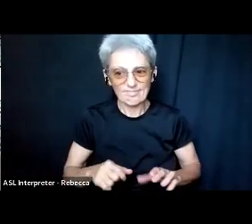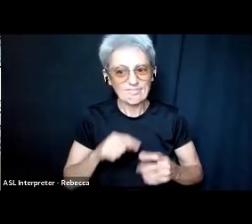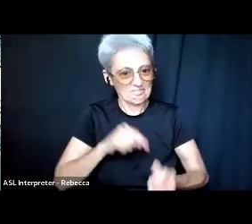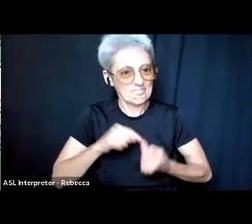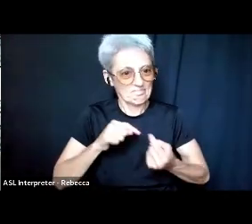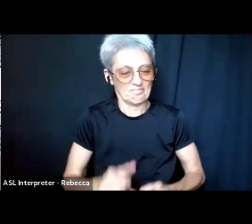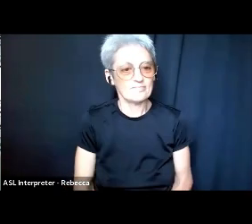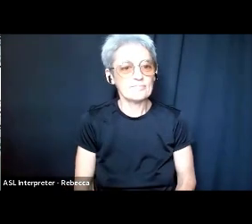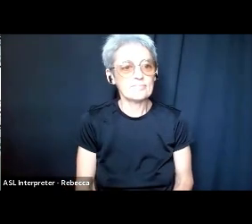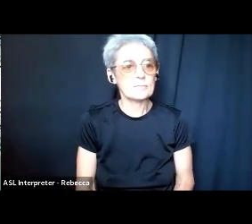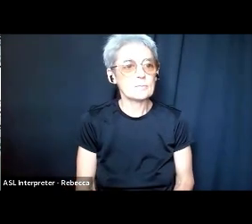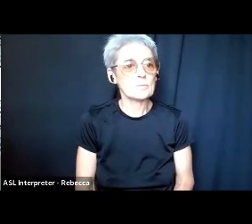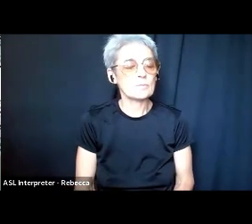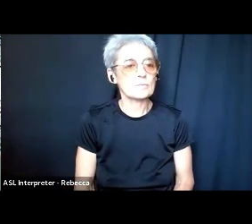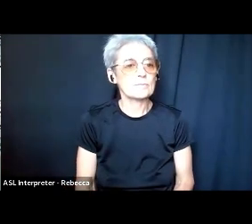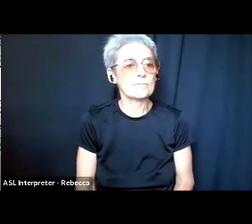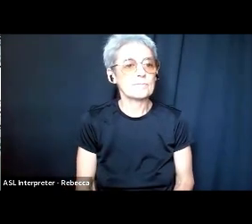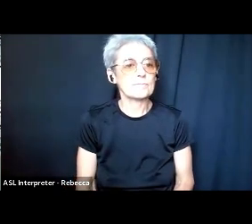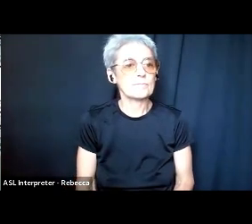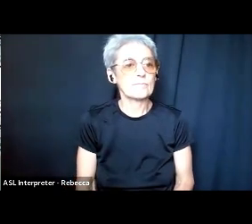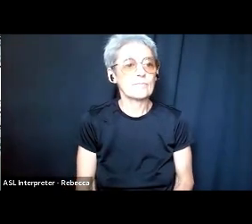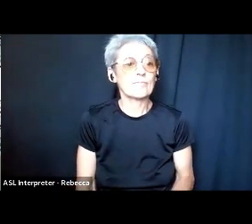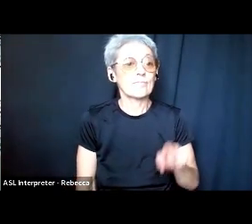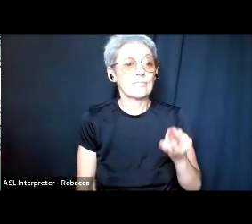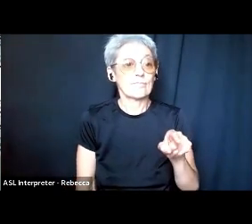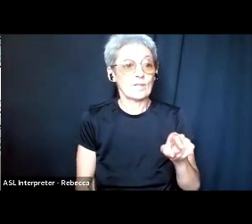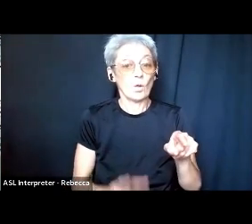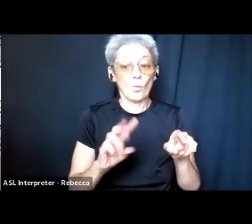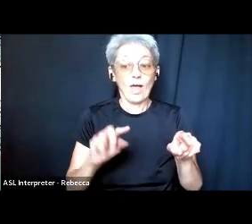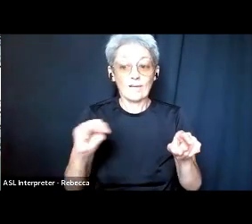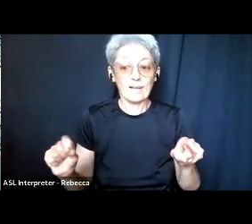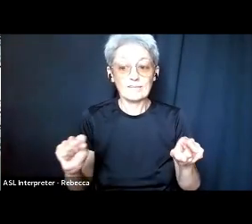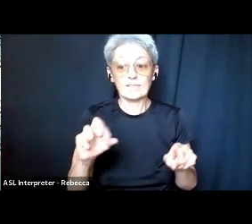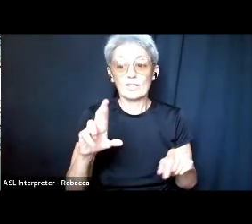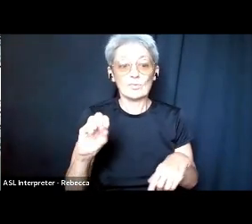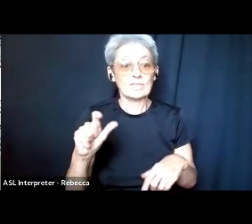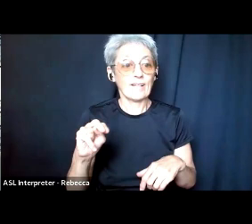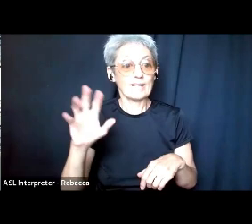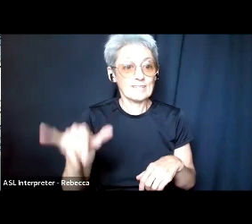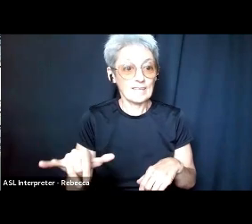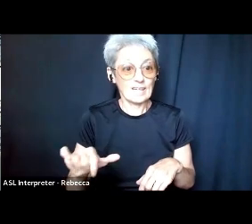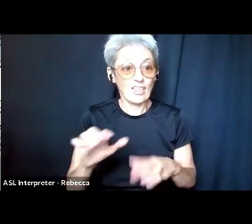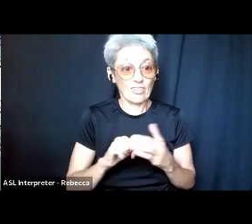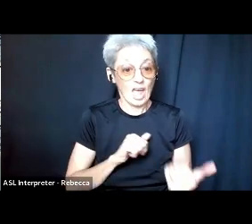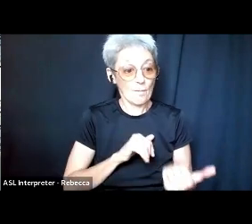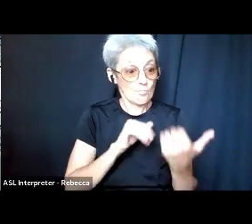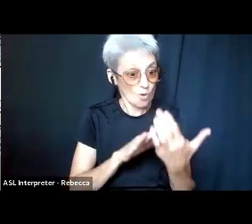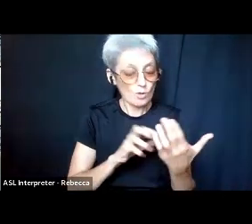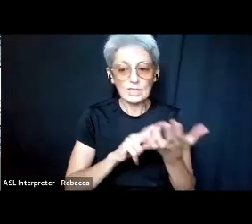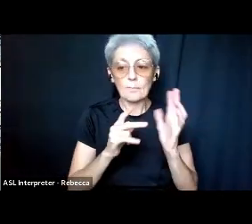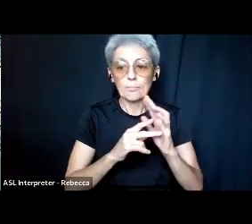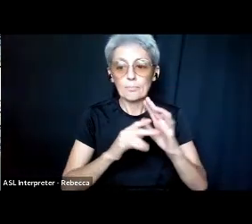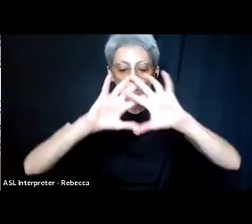When we take the approach of wellness and resiliency, we're looking at the entire family system.